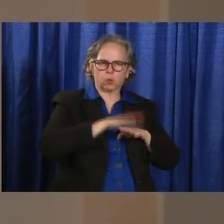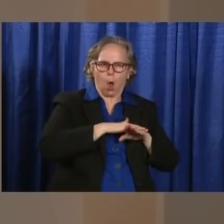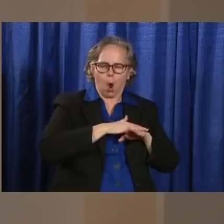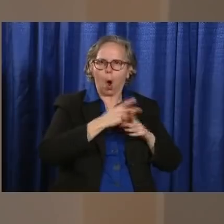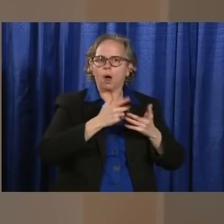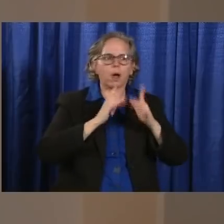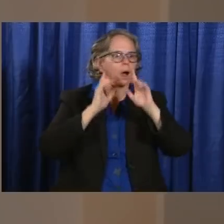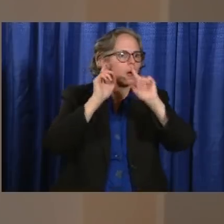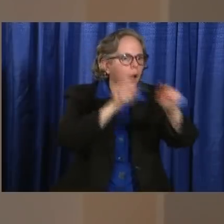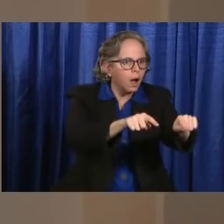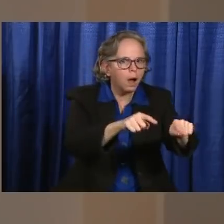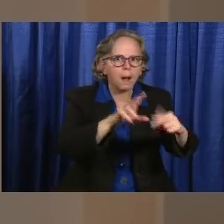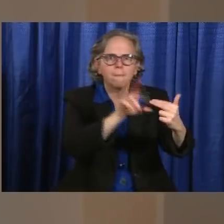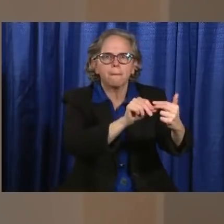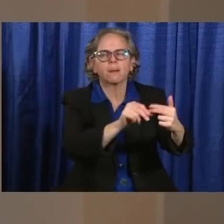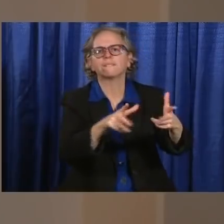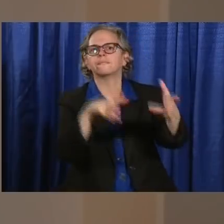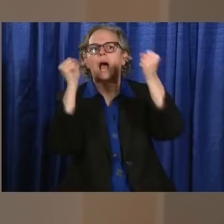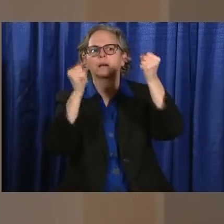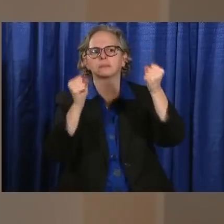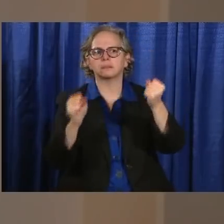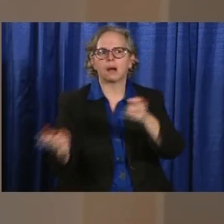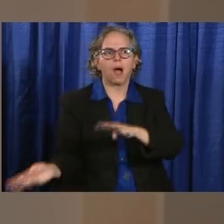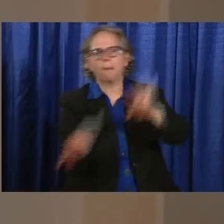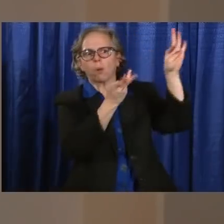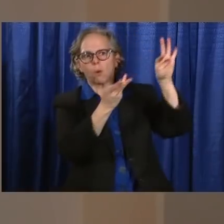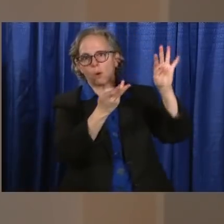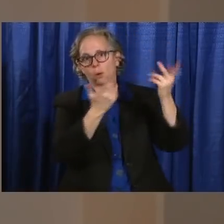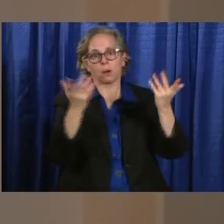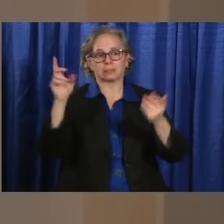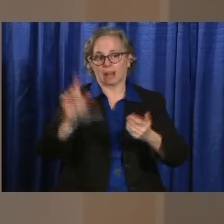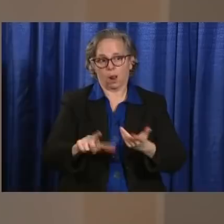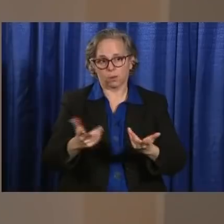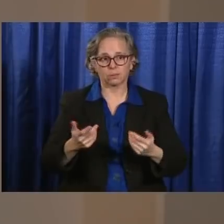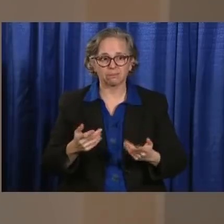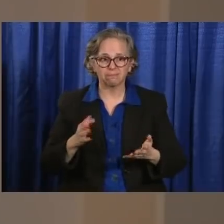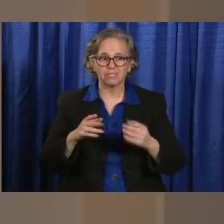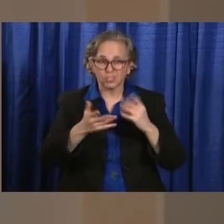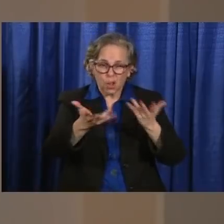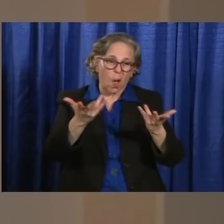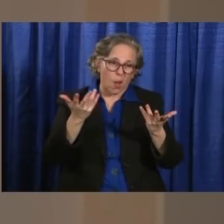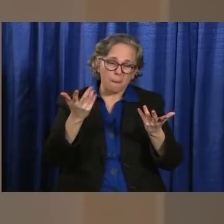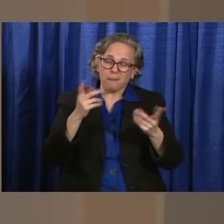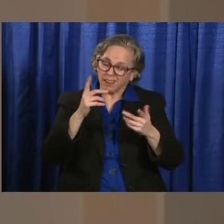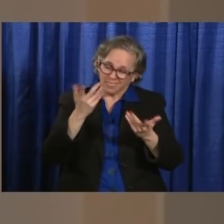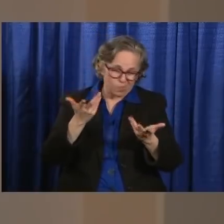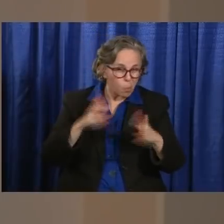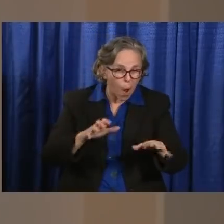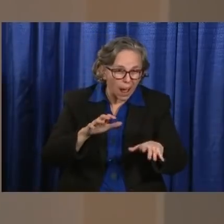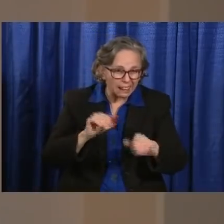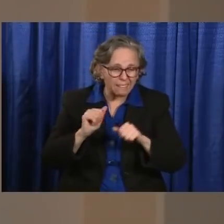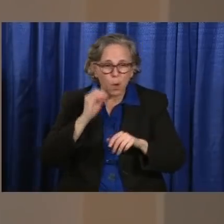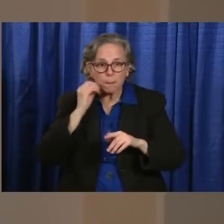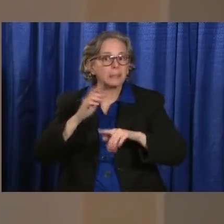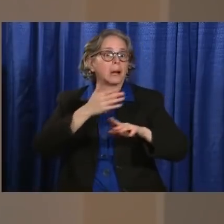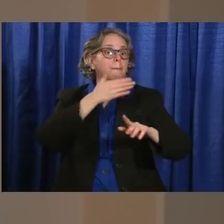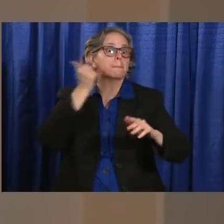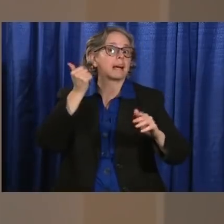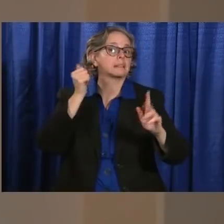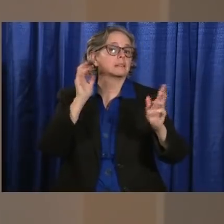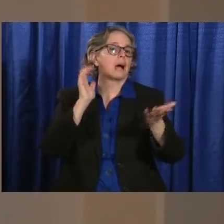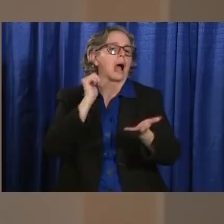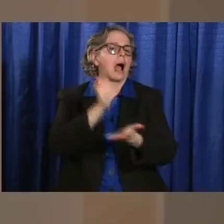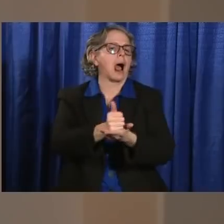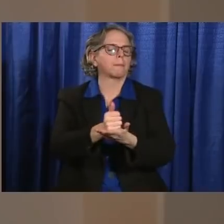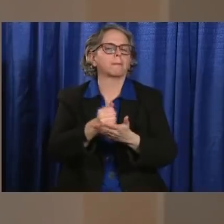have a hotspot you're going to. It may be a distance from your home. This will help give you easier access to those things, maybe make life a little bit